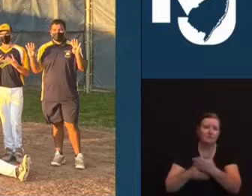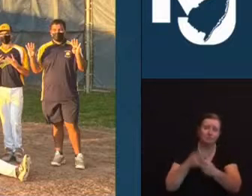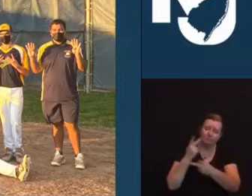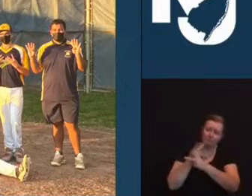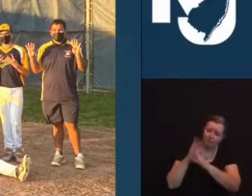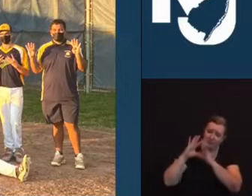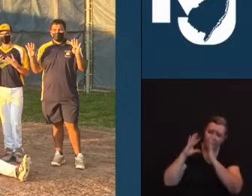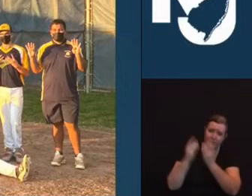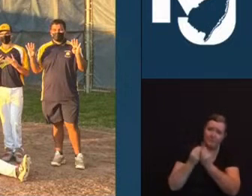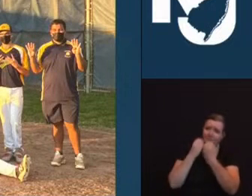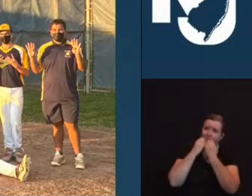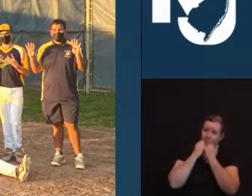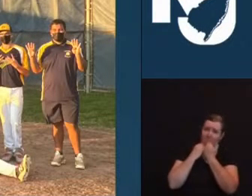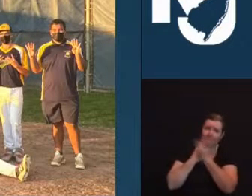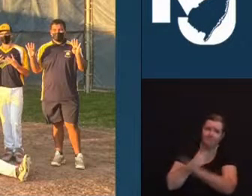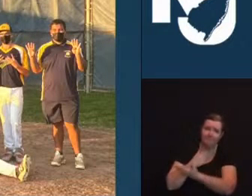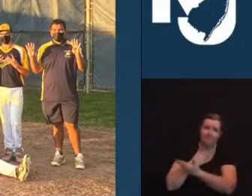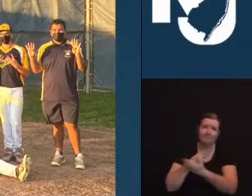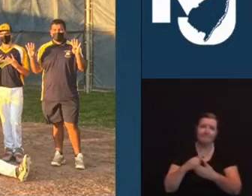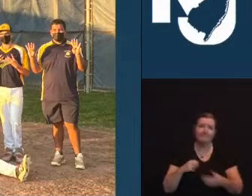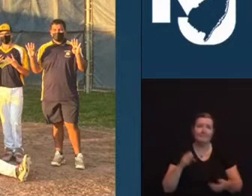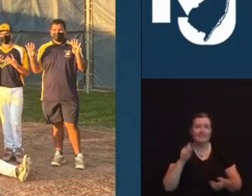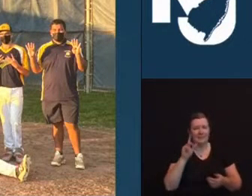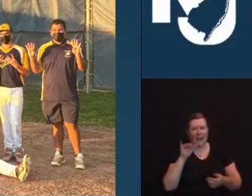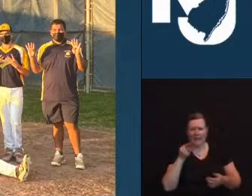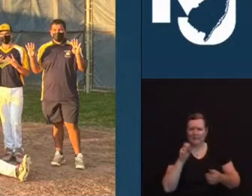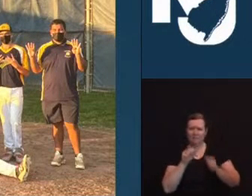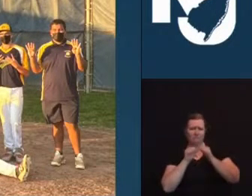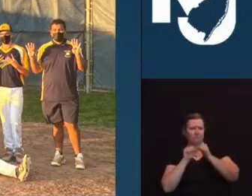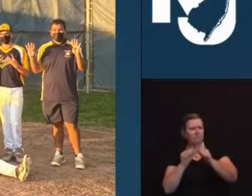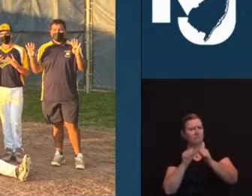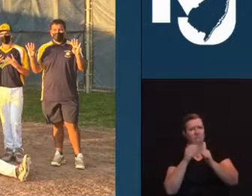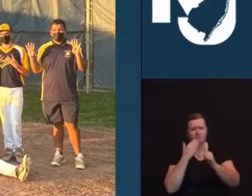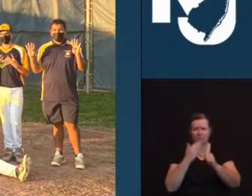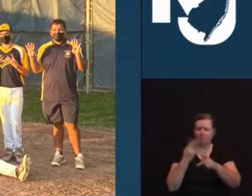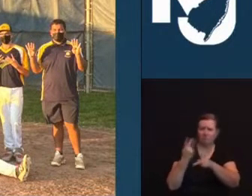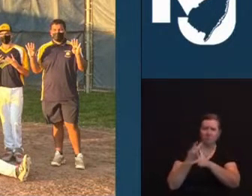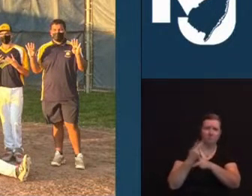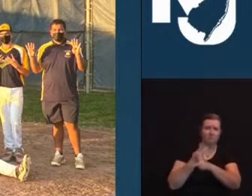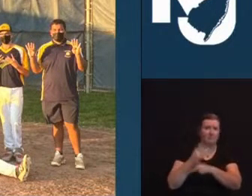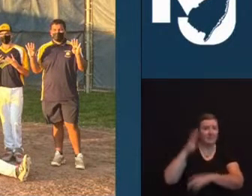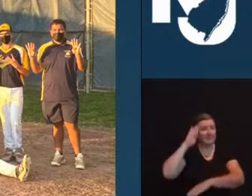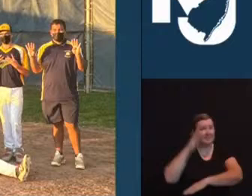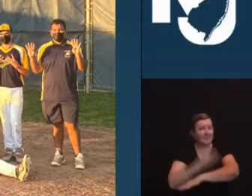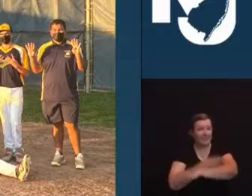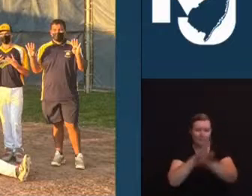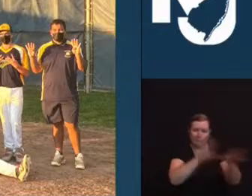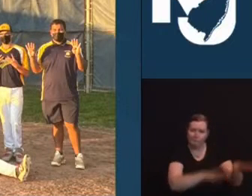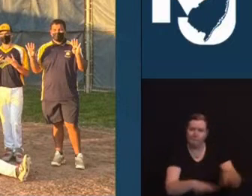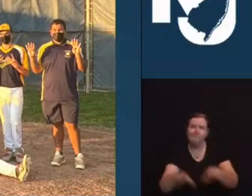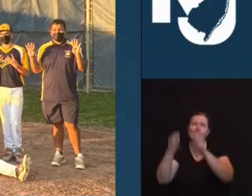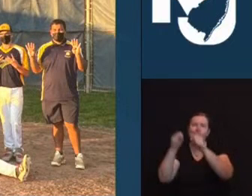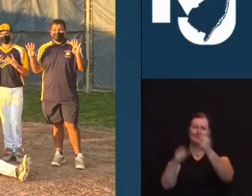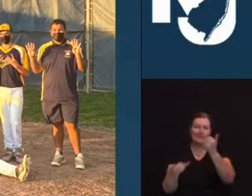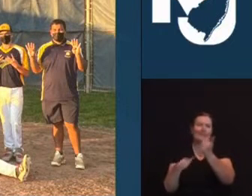Stallions, by the way, are going to remain in good hands as Brandon, his son Brandon, now serves as their assistant head coach. So three